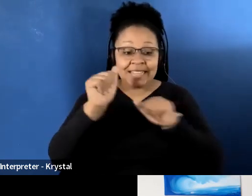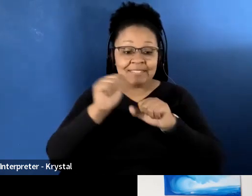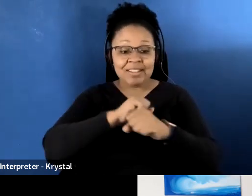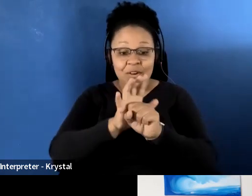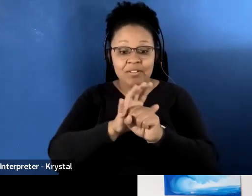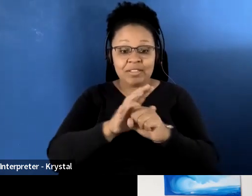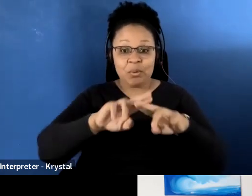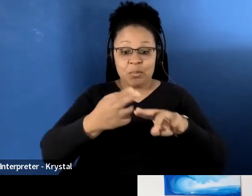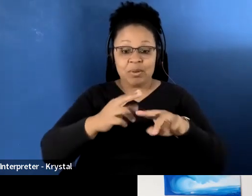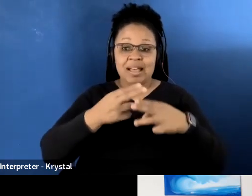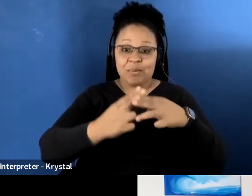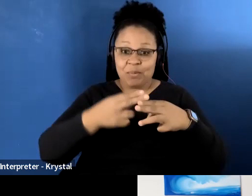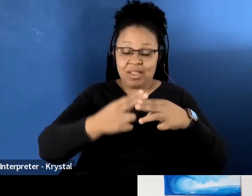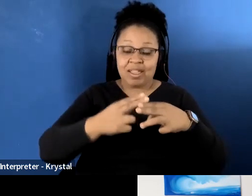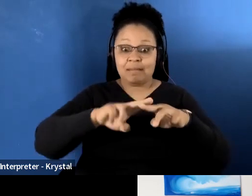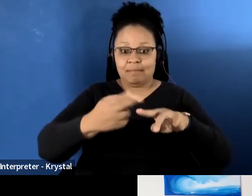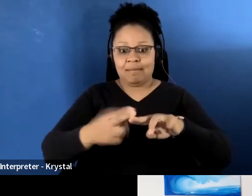COVID. Yay!